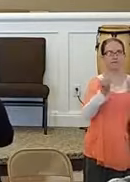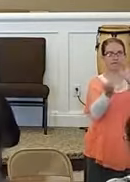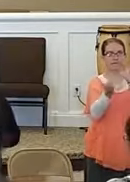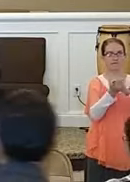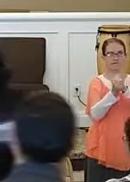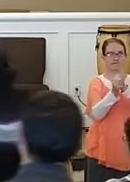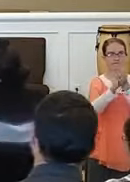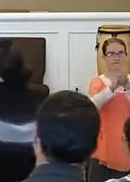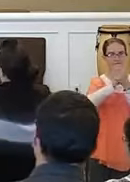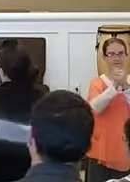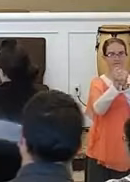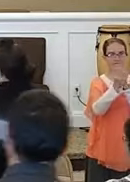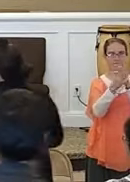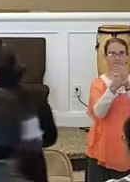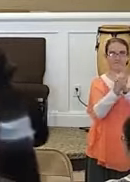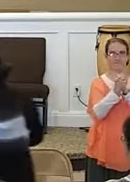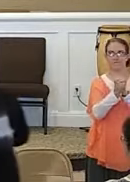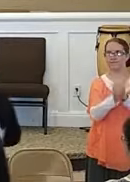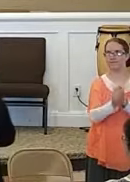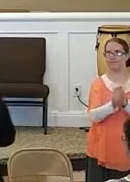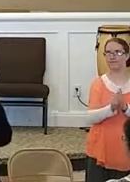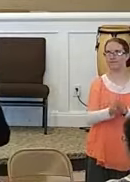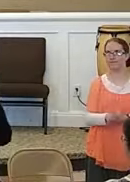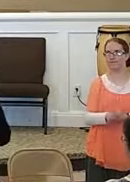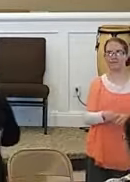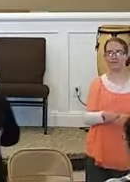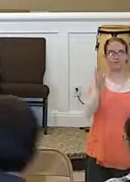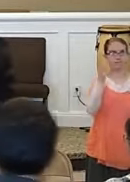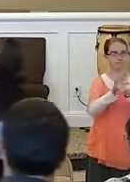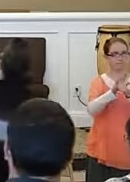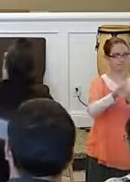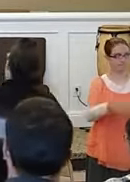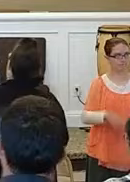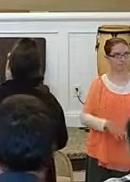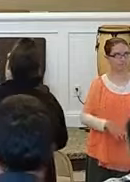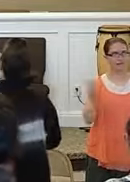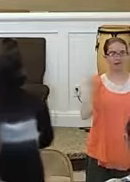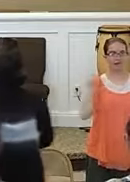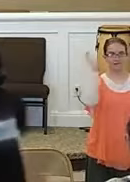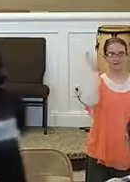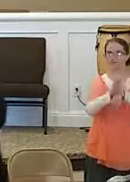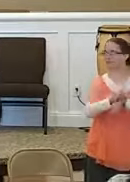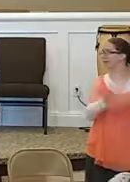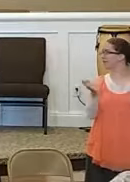in the back in the lobby, so enough of that. Amen. Now let's have church.